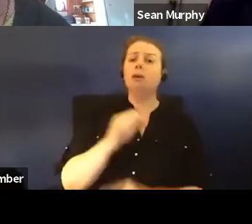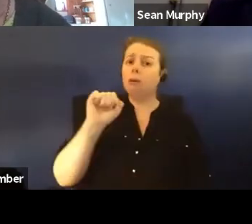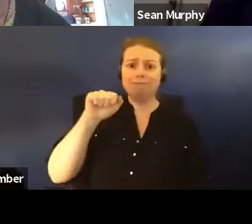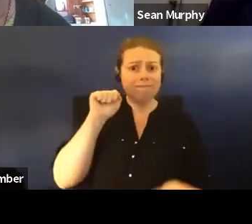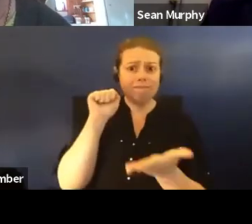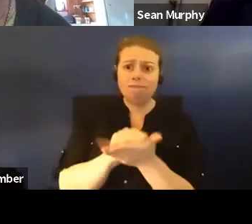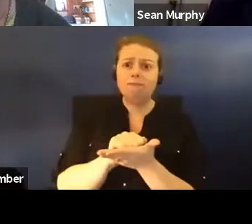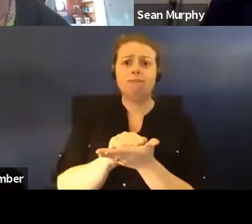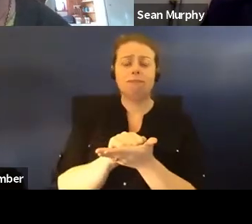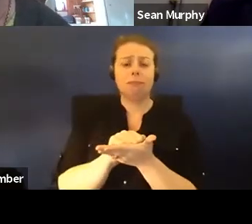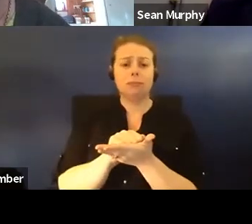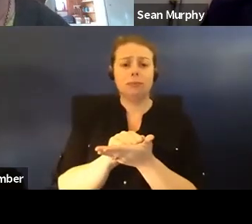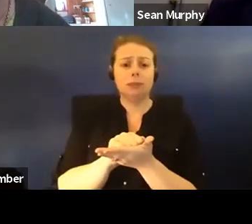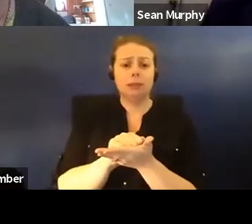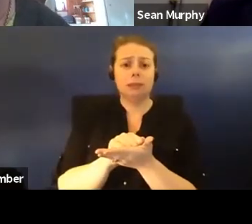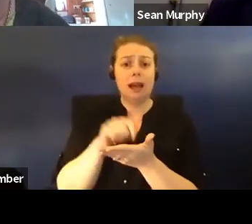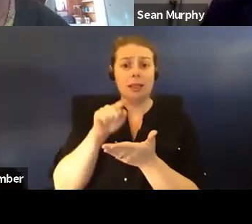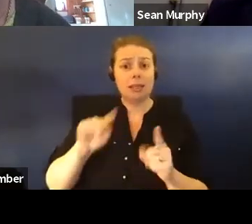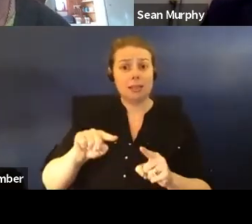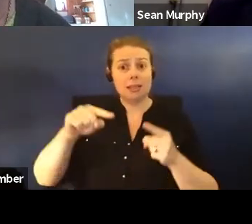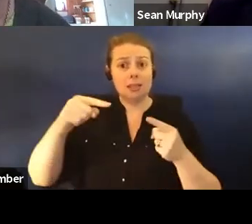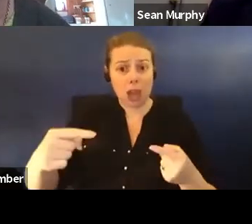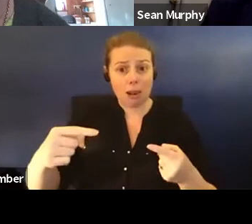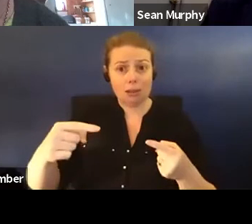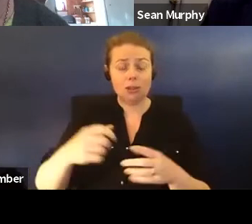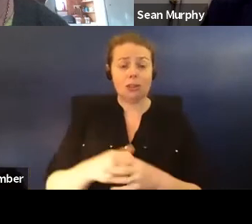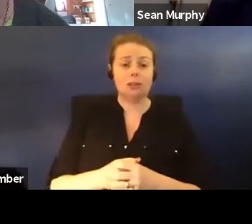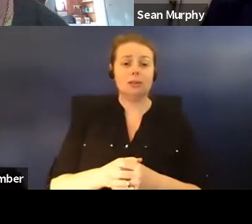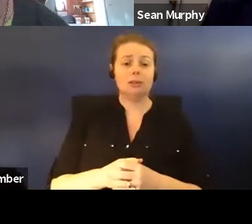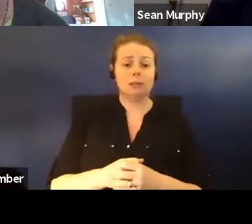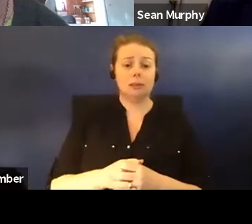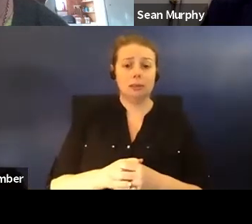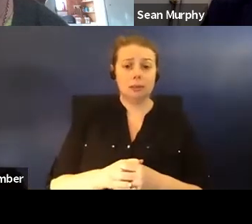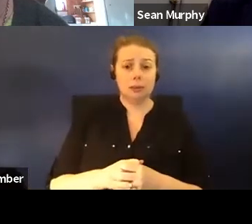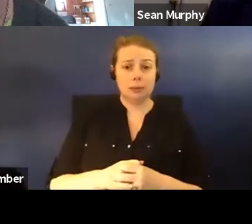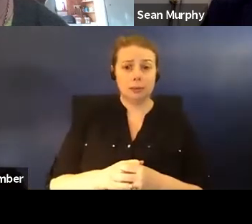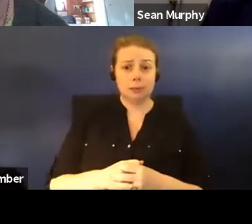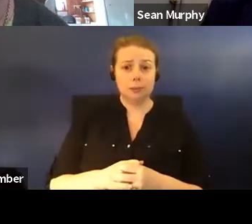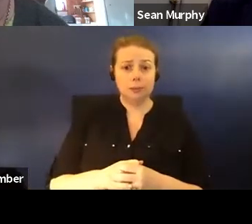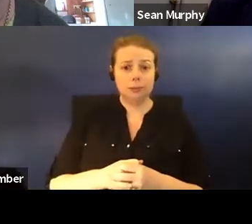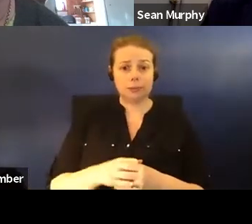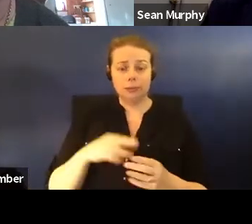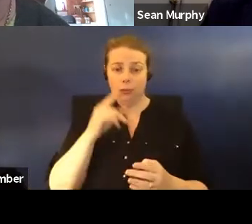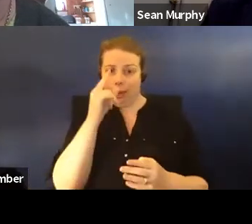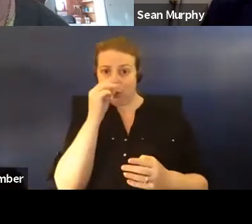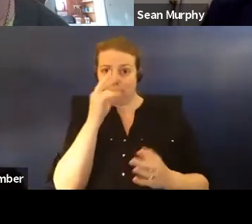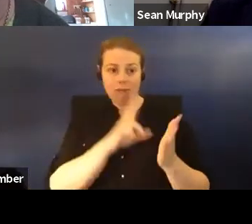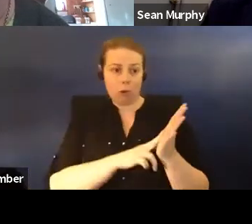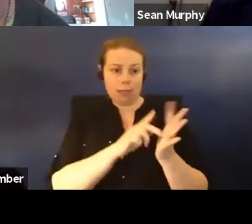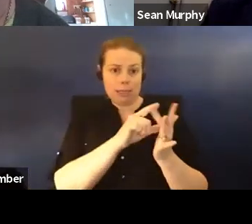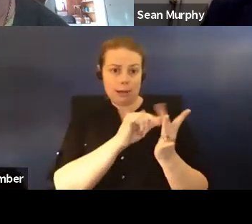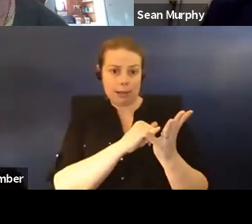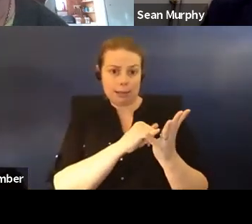course they do. And this is one of the challenges with you know, the eligibility for the NDIS. I mean,